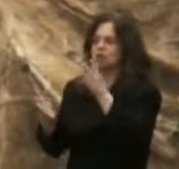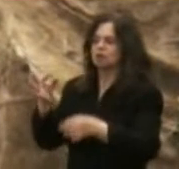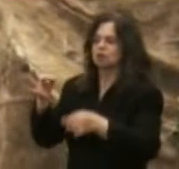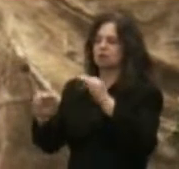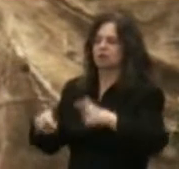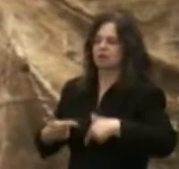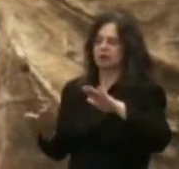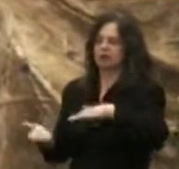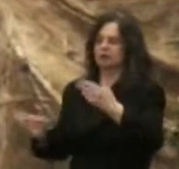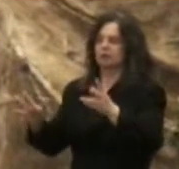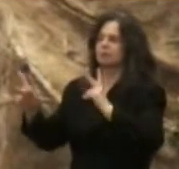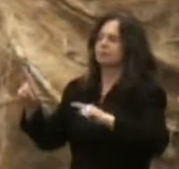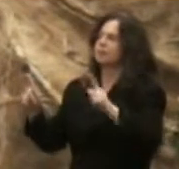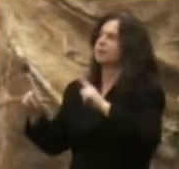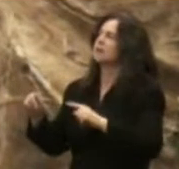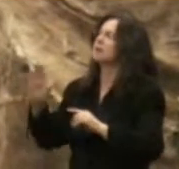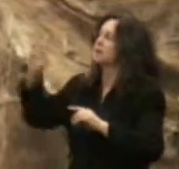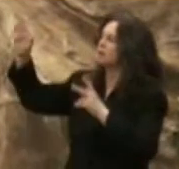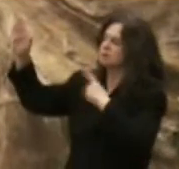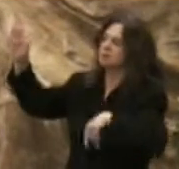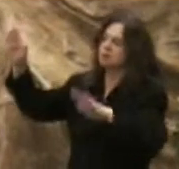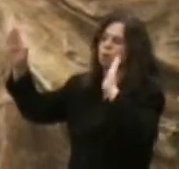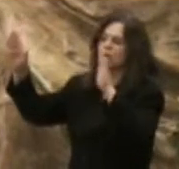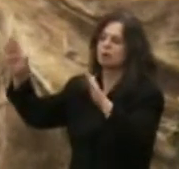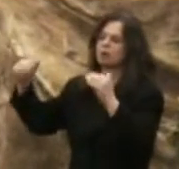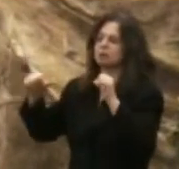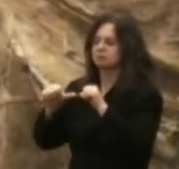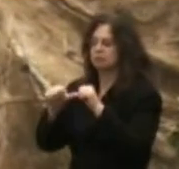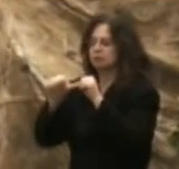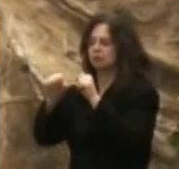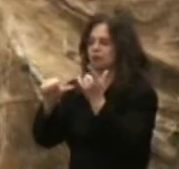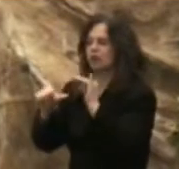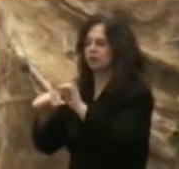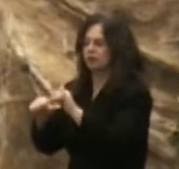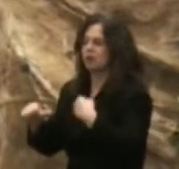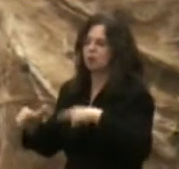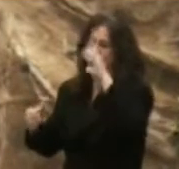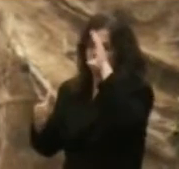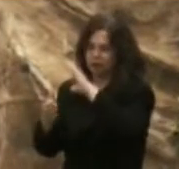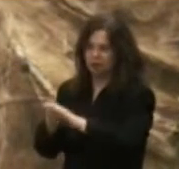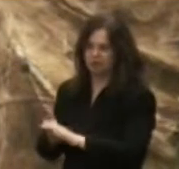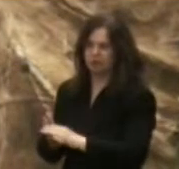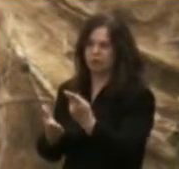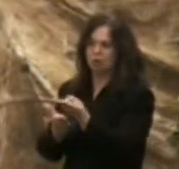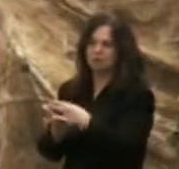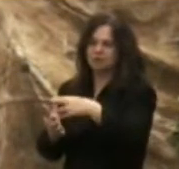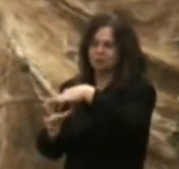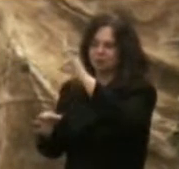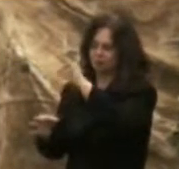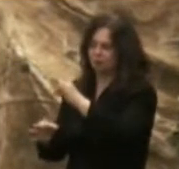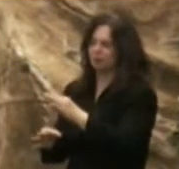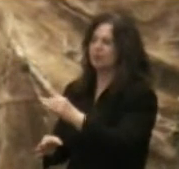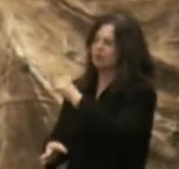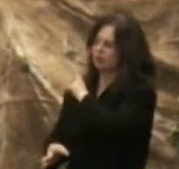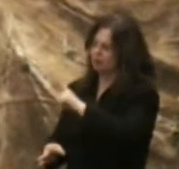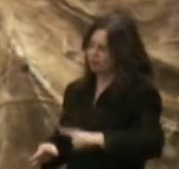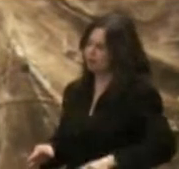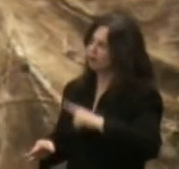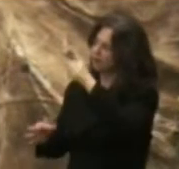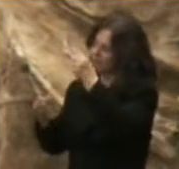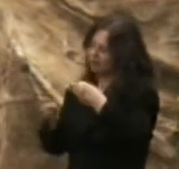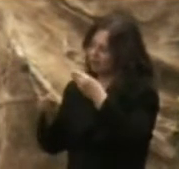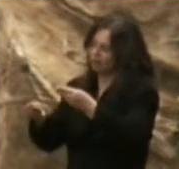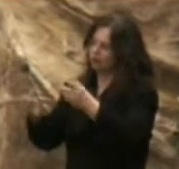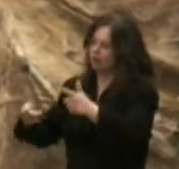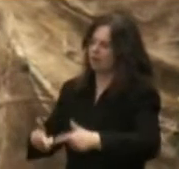living and the dead, and his kingdom will have no end. We believe in the Holy Spirit, the Lord, the giver of